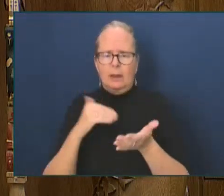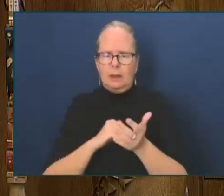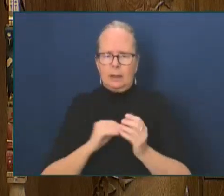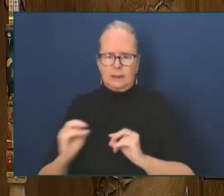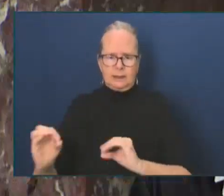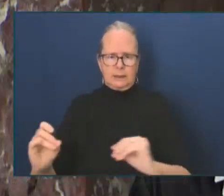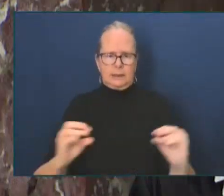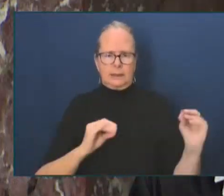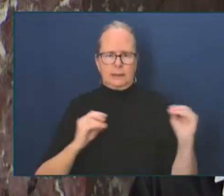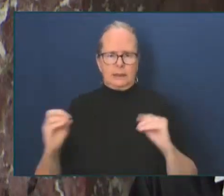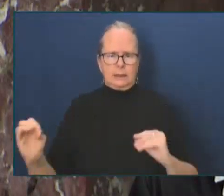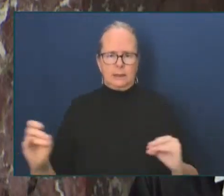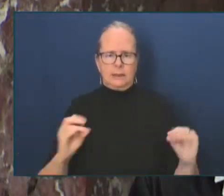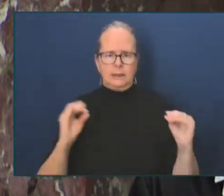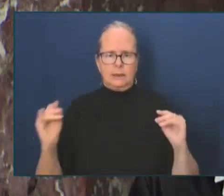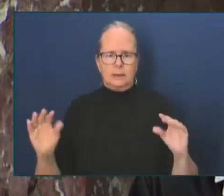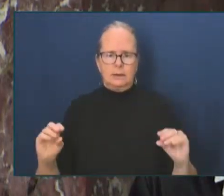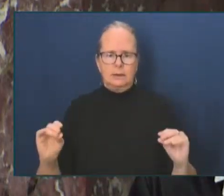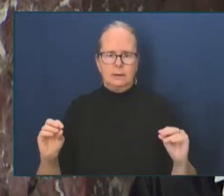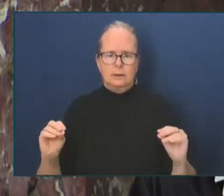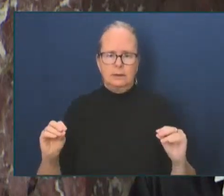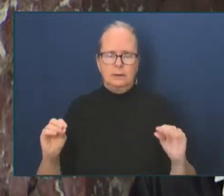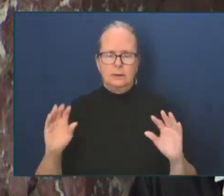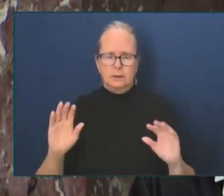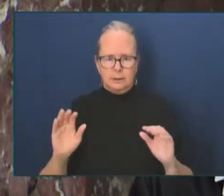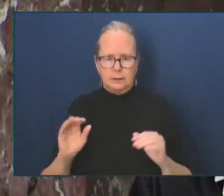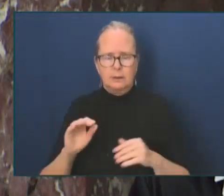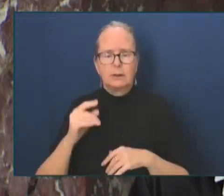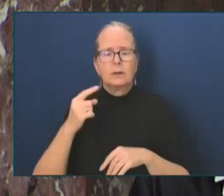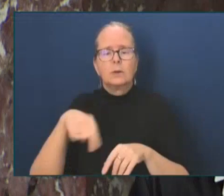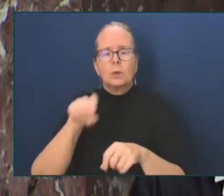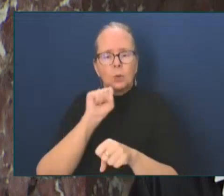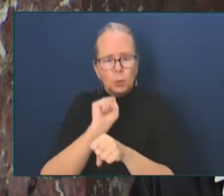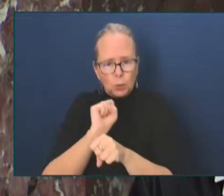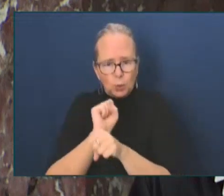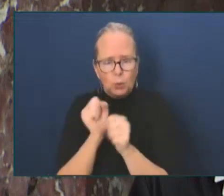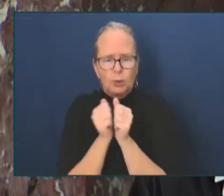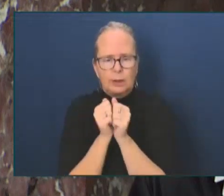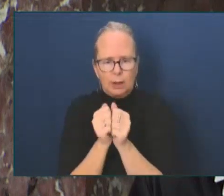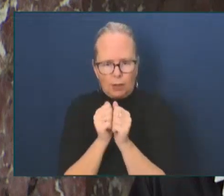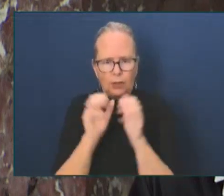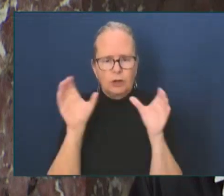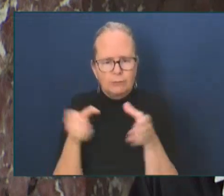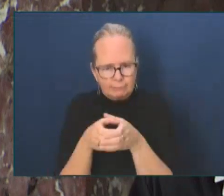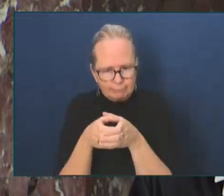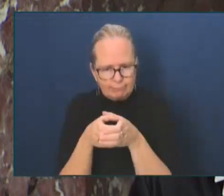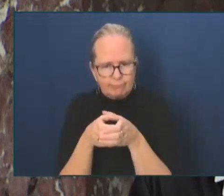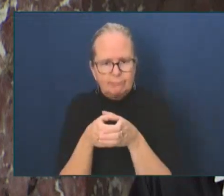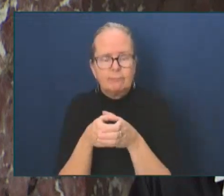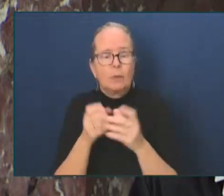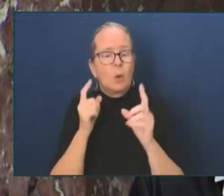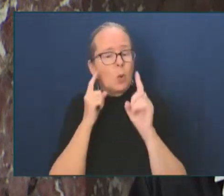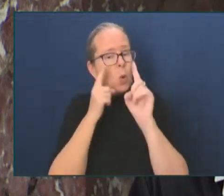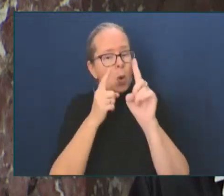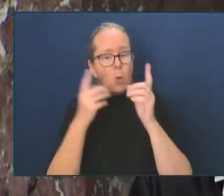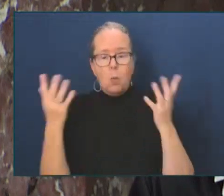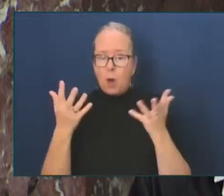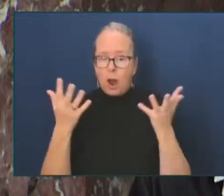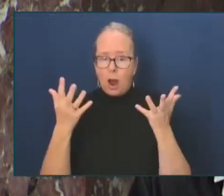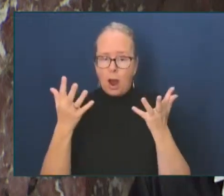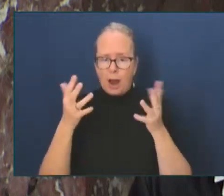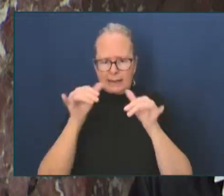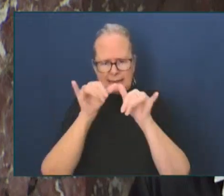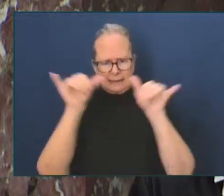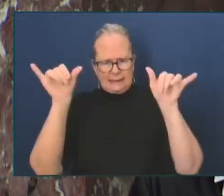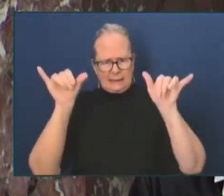We will be working together, Honourable Speaker, to make sure that we build a system that is more accessible to more